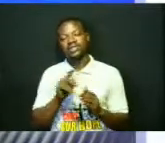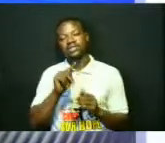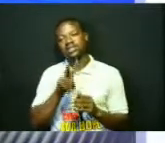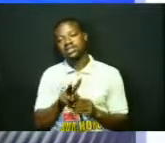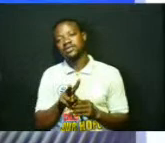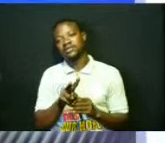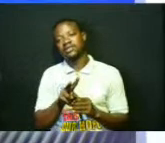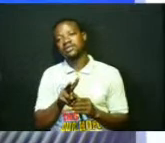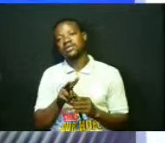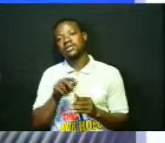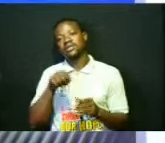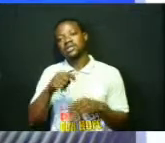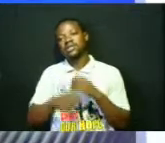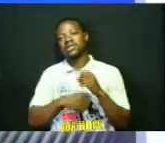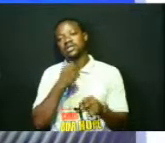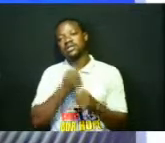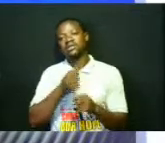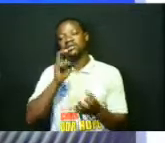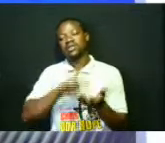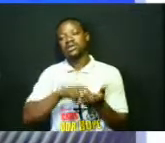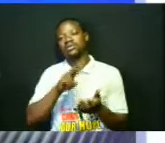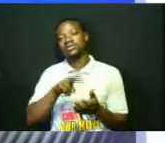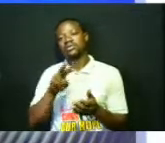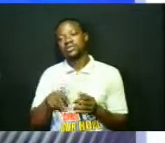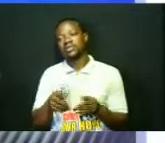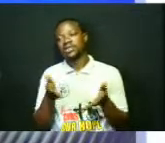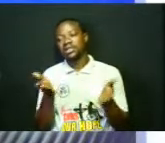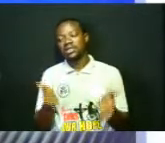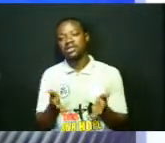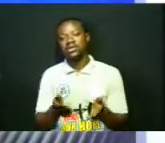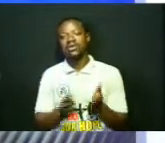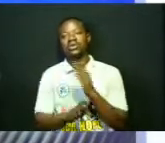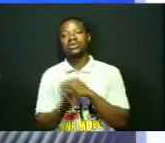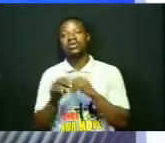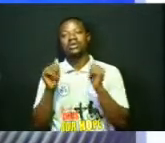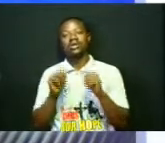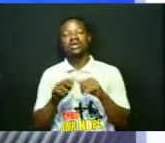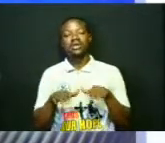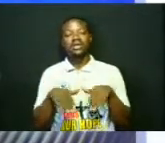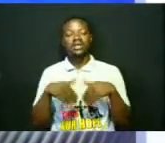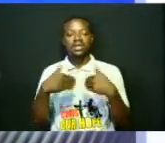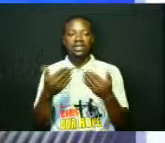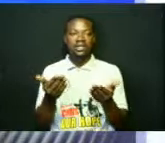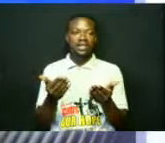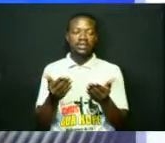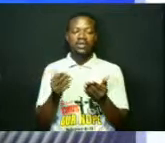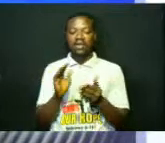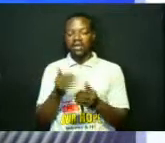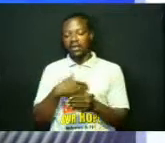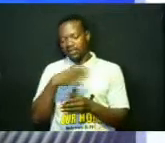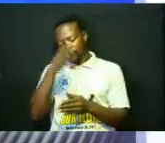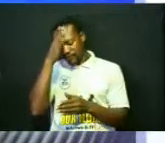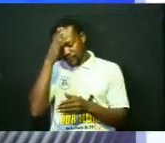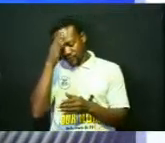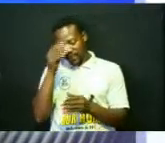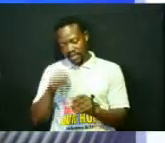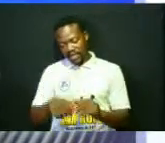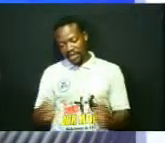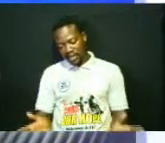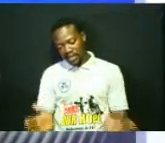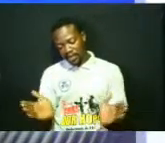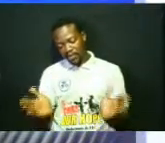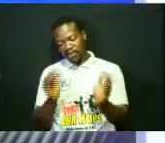year 2022. And here, God is able to give us fathers, and God is able to raise us for